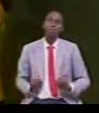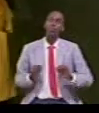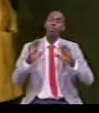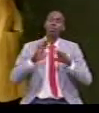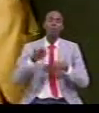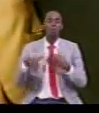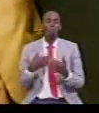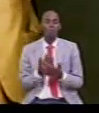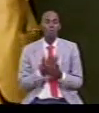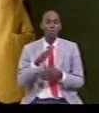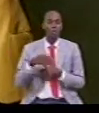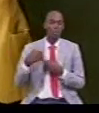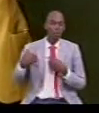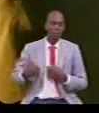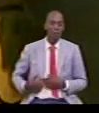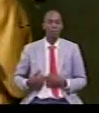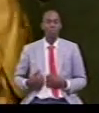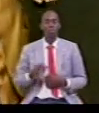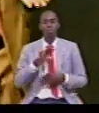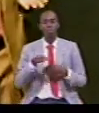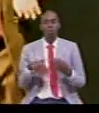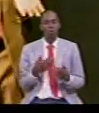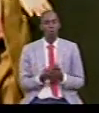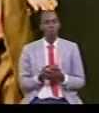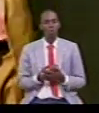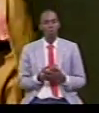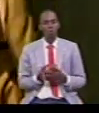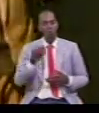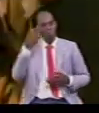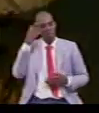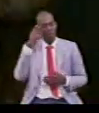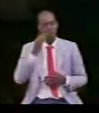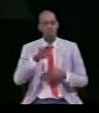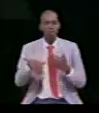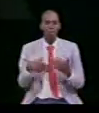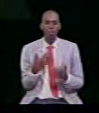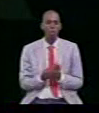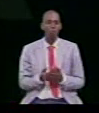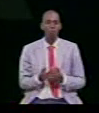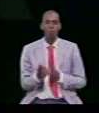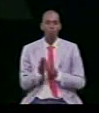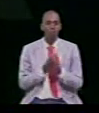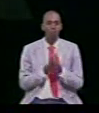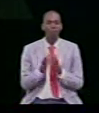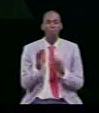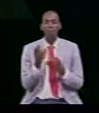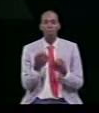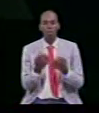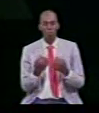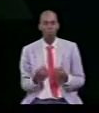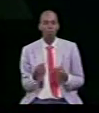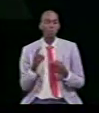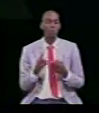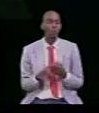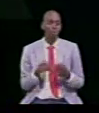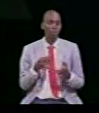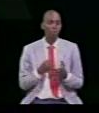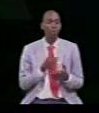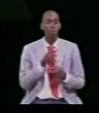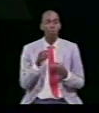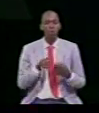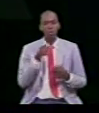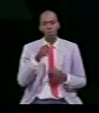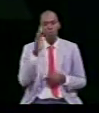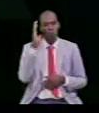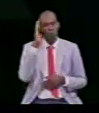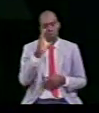your whole concentration, and your whole passion comes to it when you shall search for